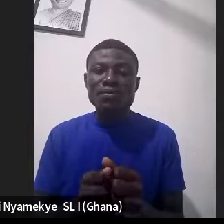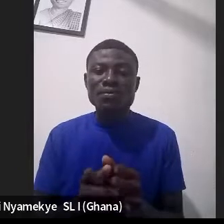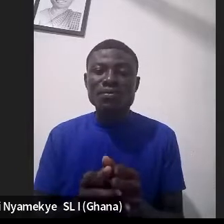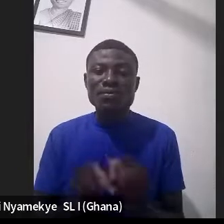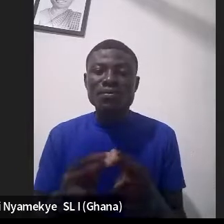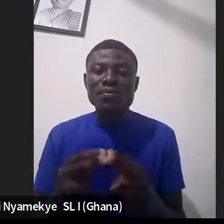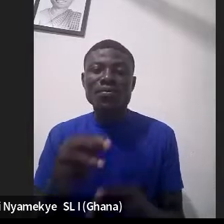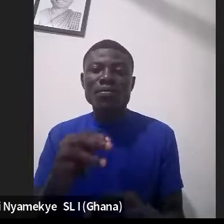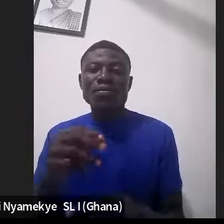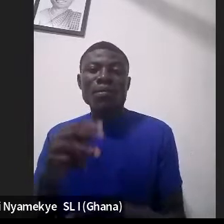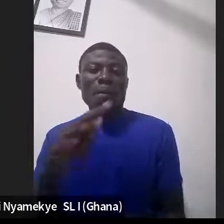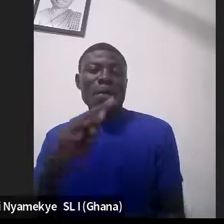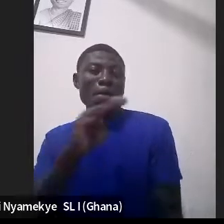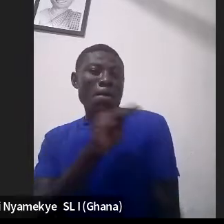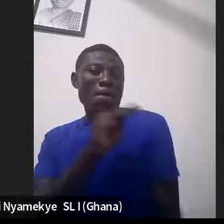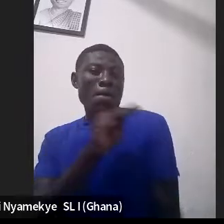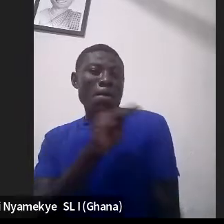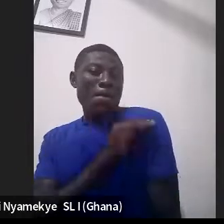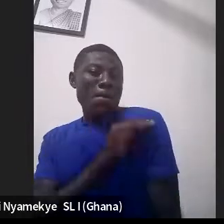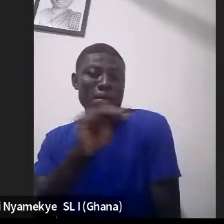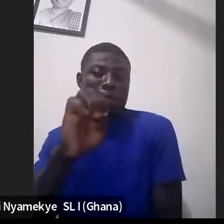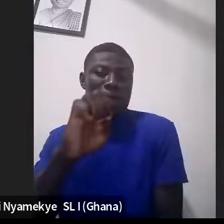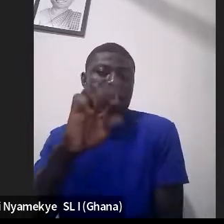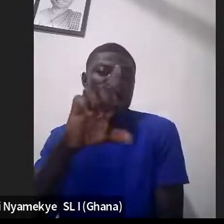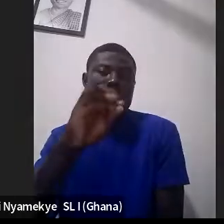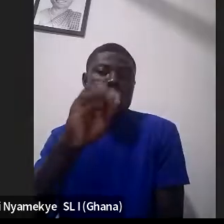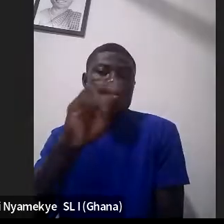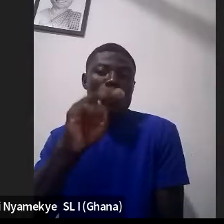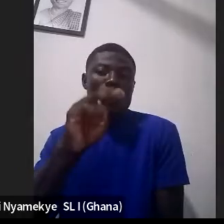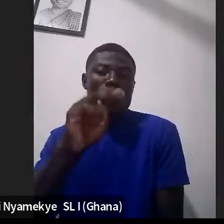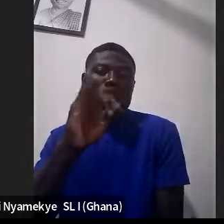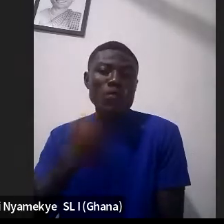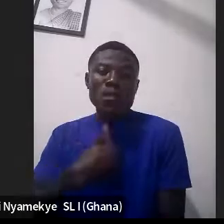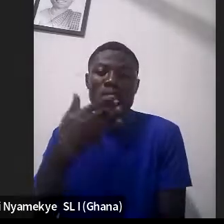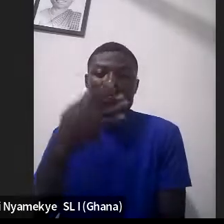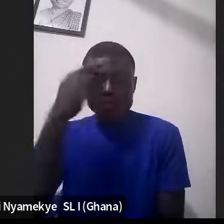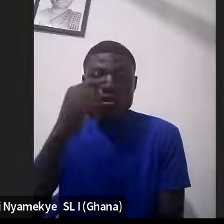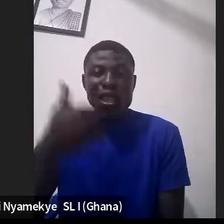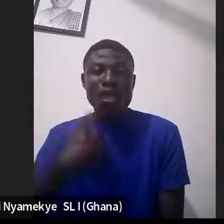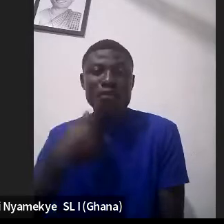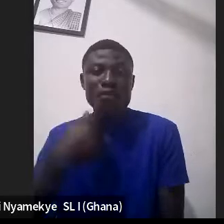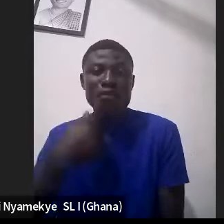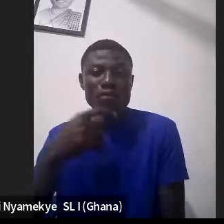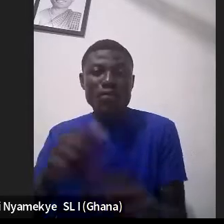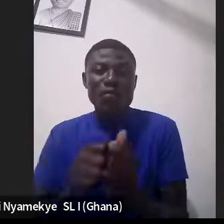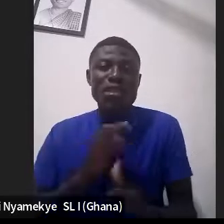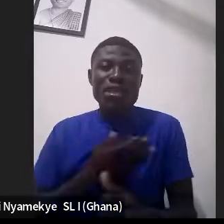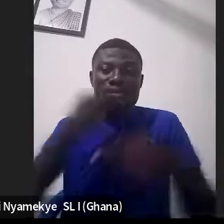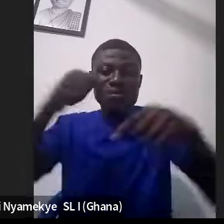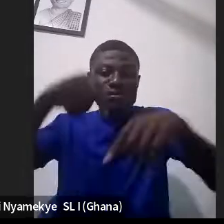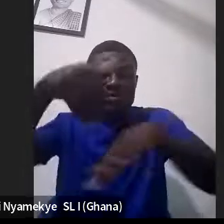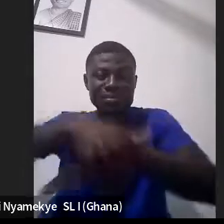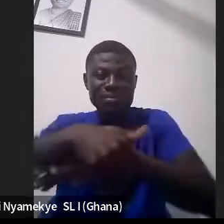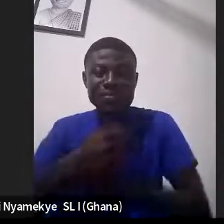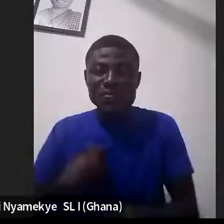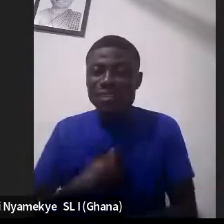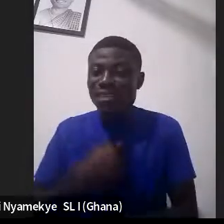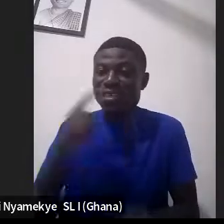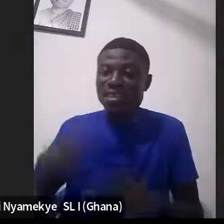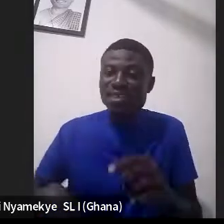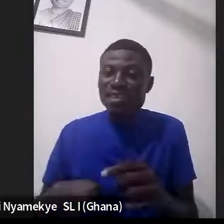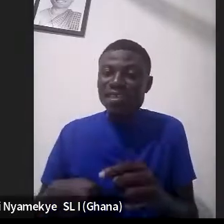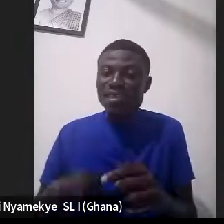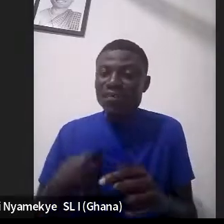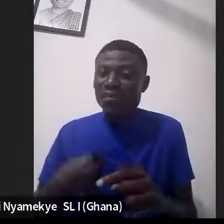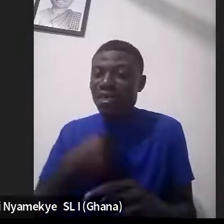are so very grateful for spending time with us tonight. We cannot